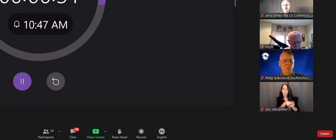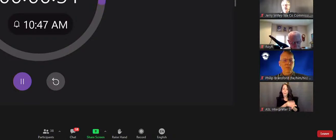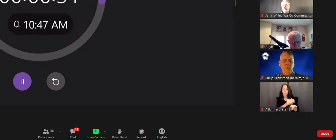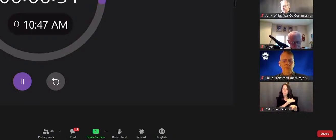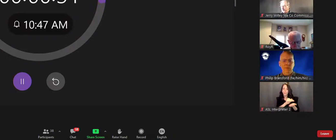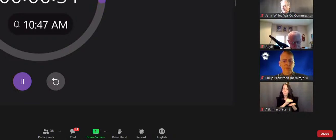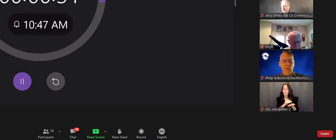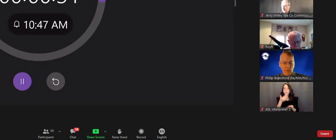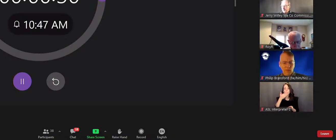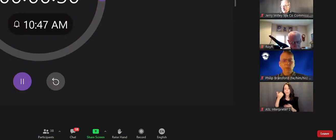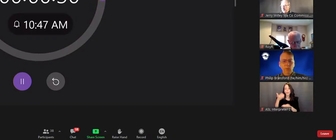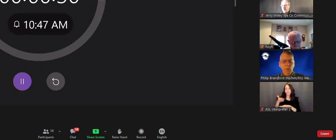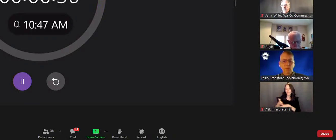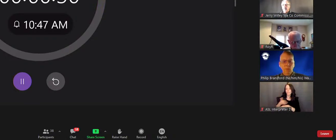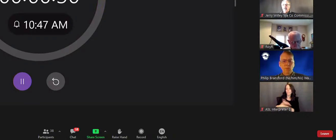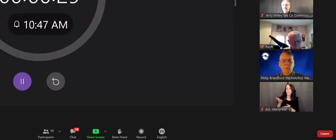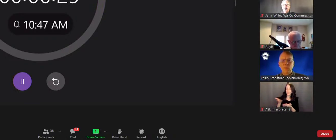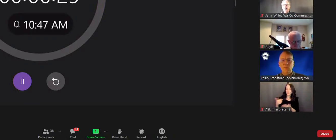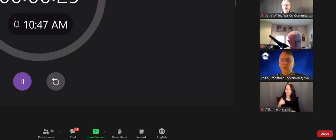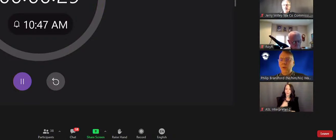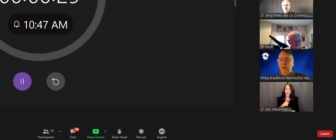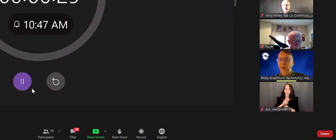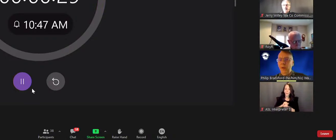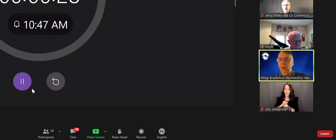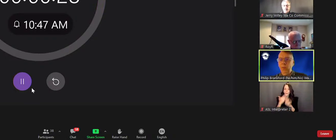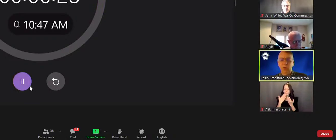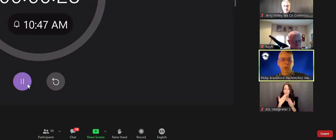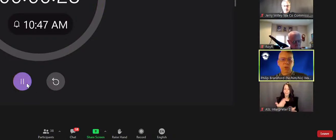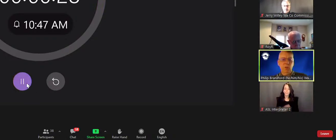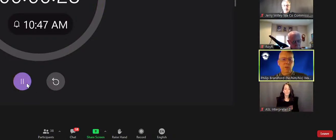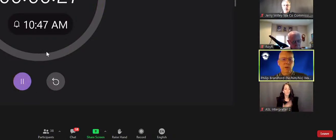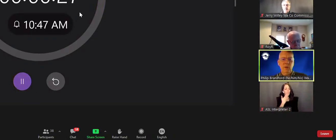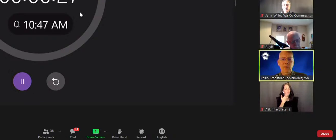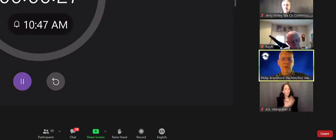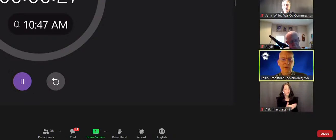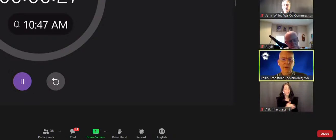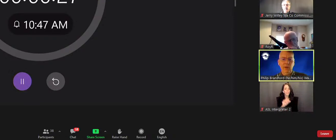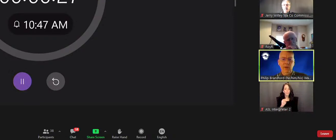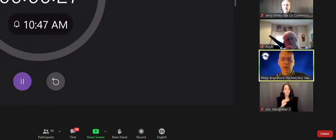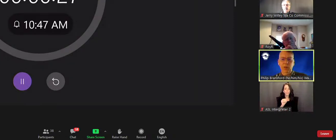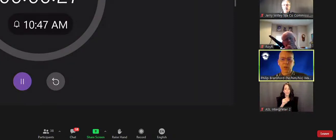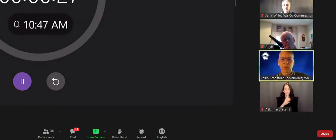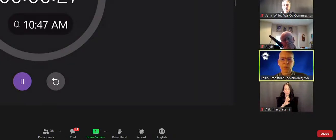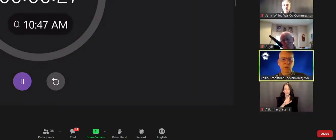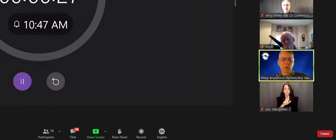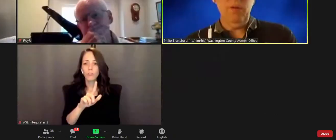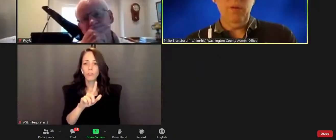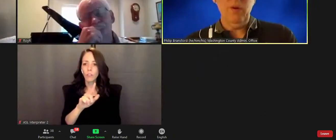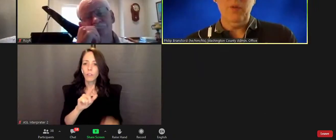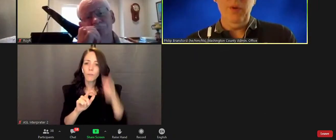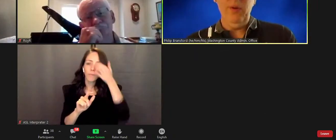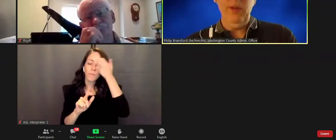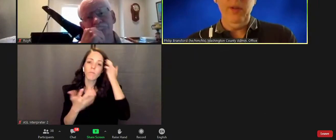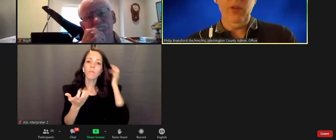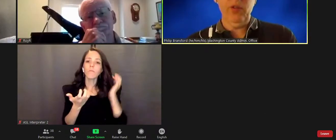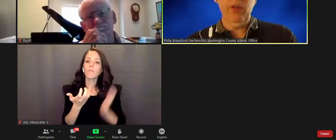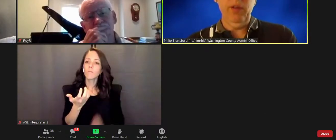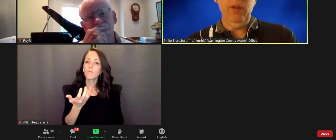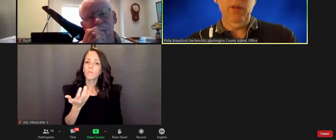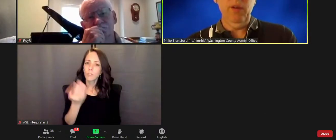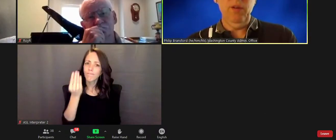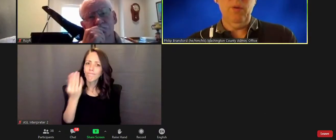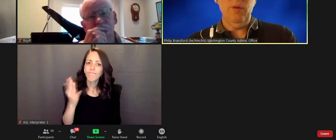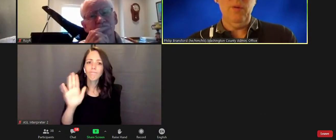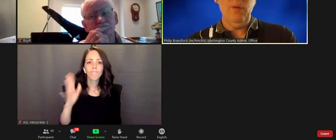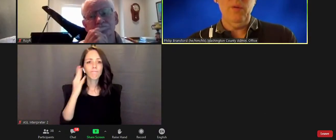serve and do our work. Thank you. Thank you, Marshall. I want to acknowledge your experience